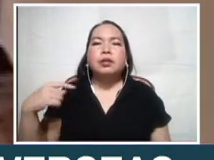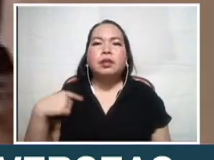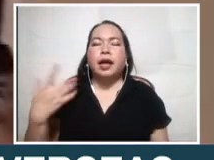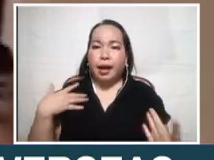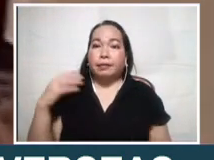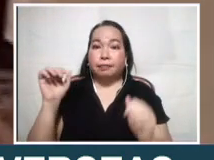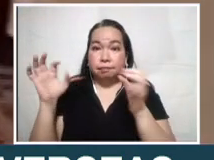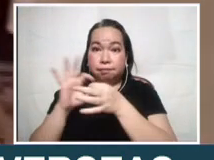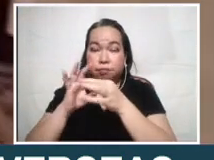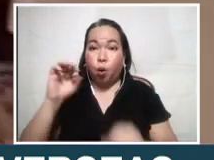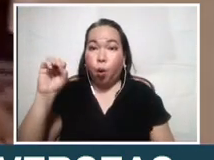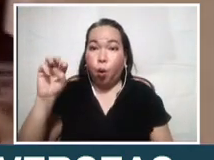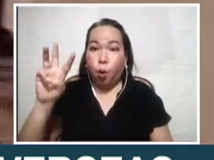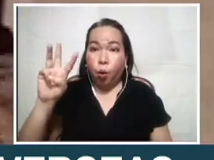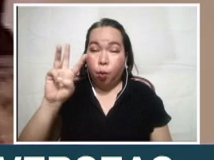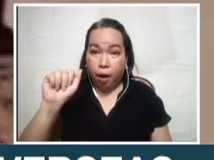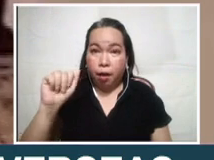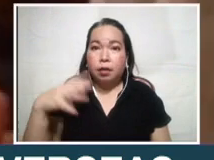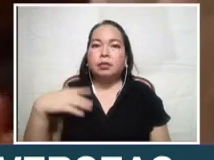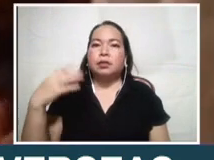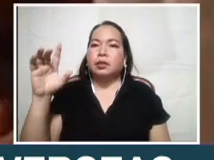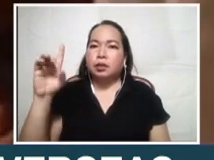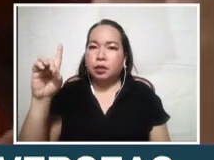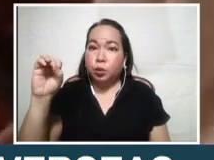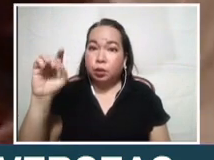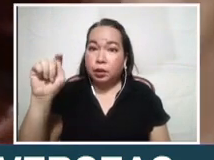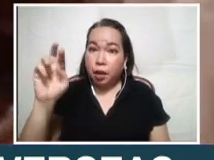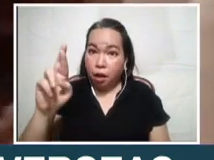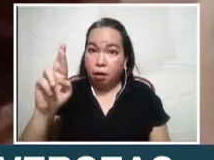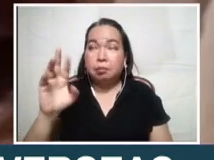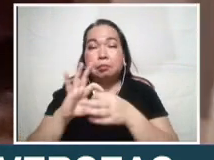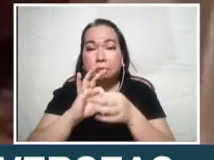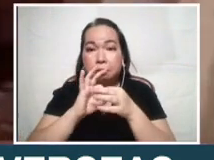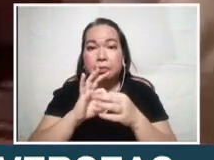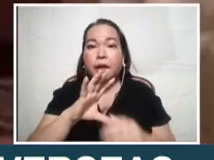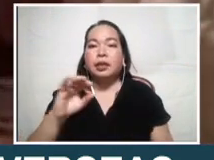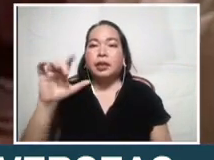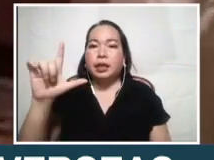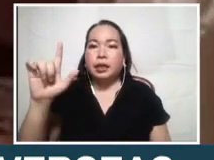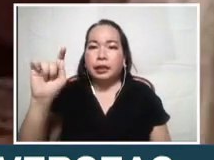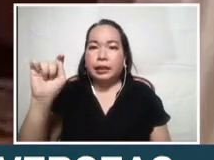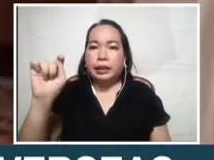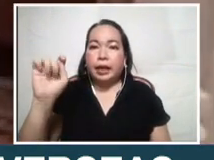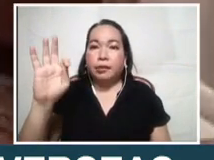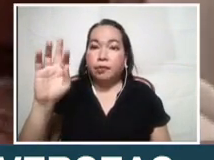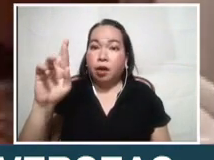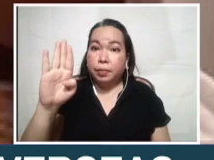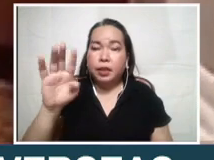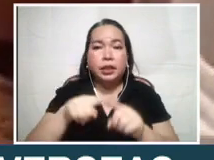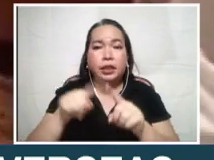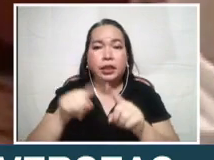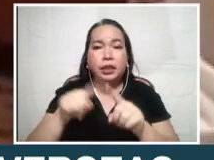the DOTR, and also the LTFRB and other government agencies.